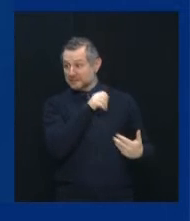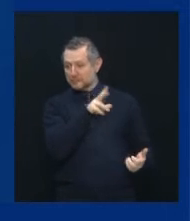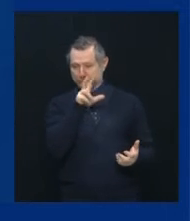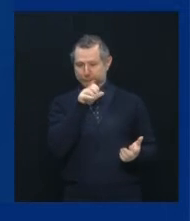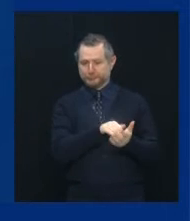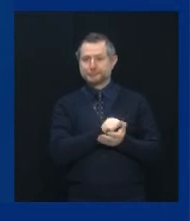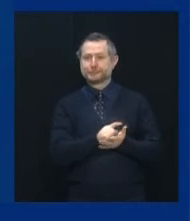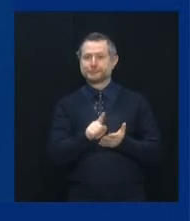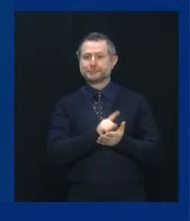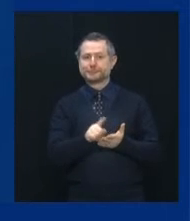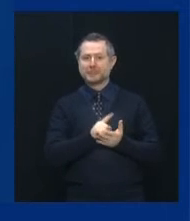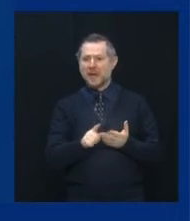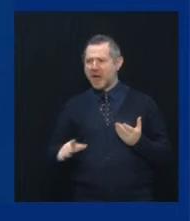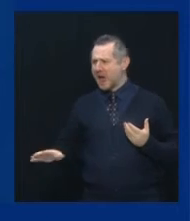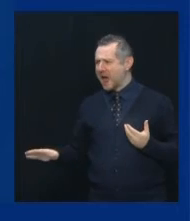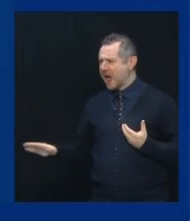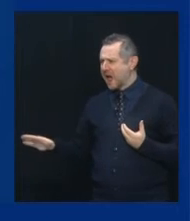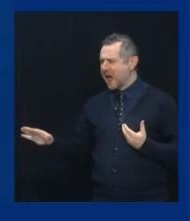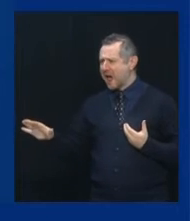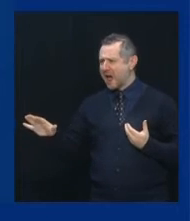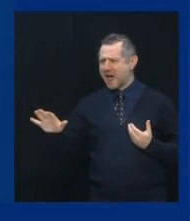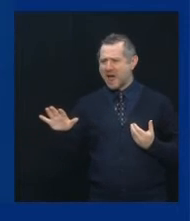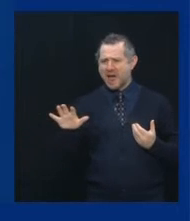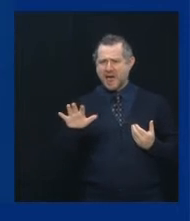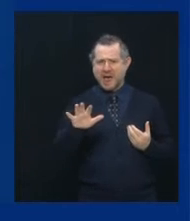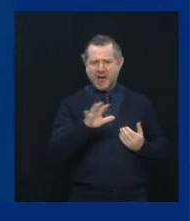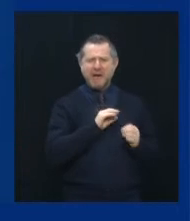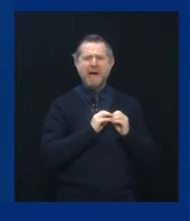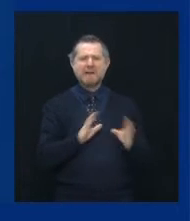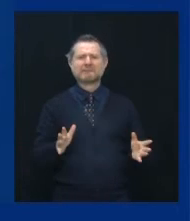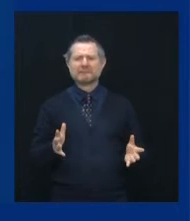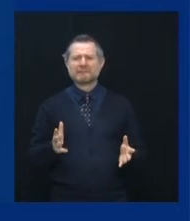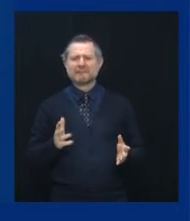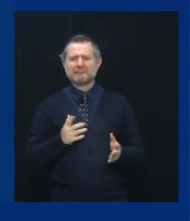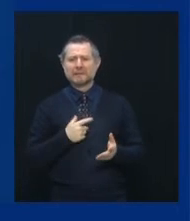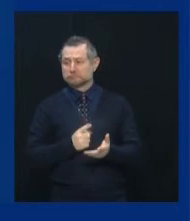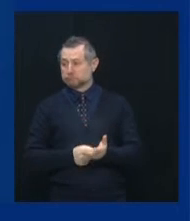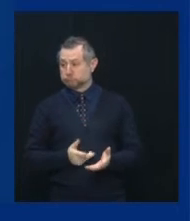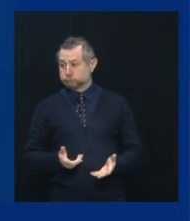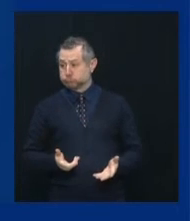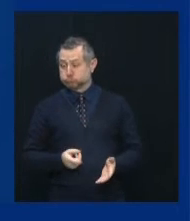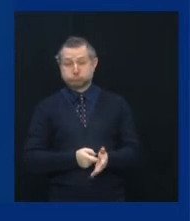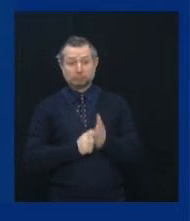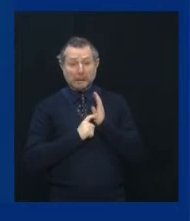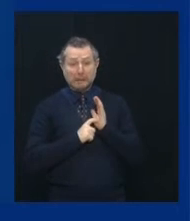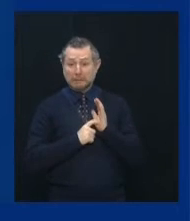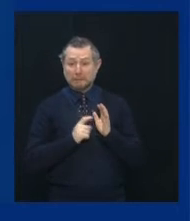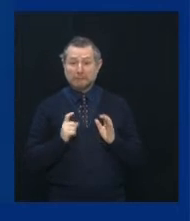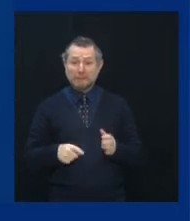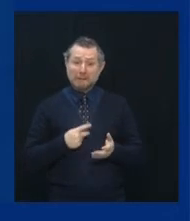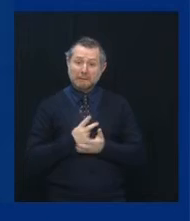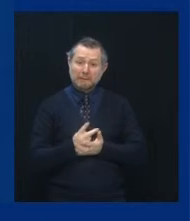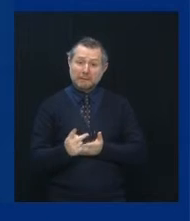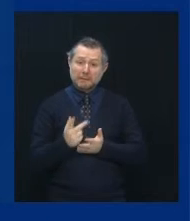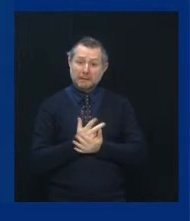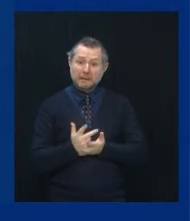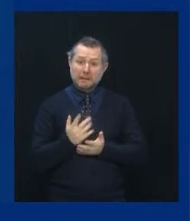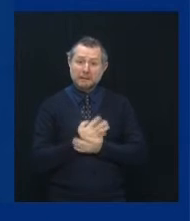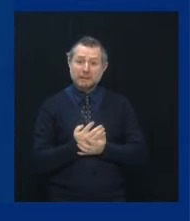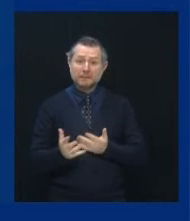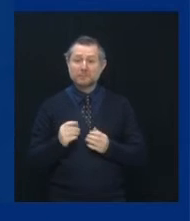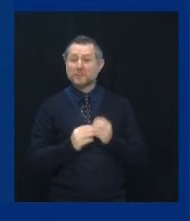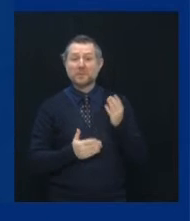week. Obviously, it would take us weeks to work through this population, if not